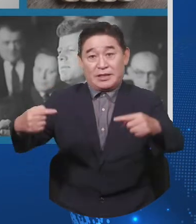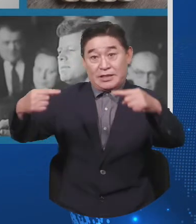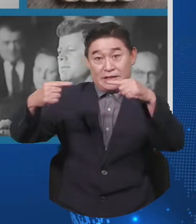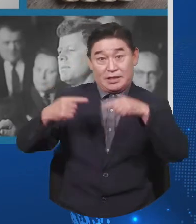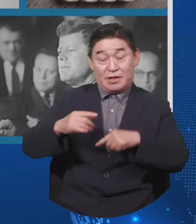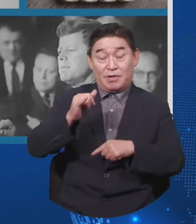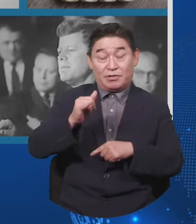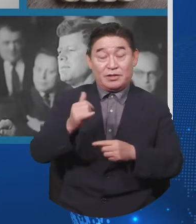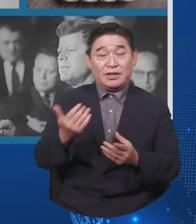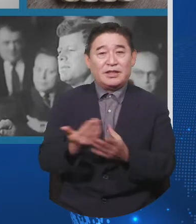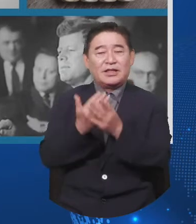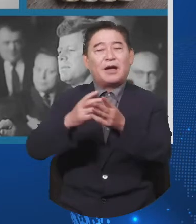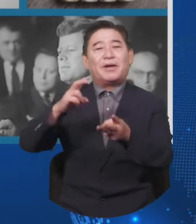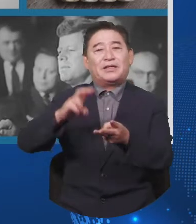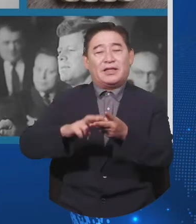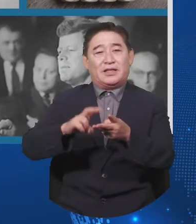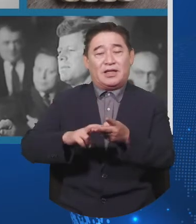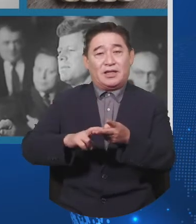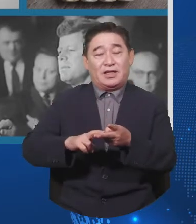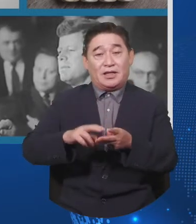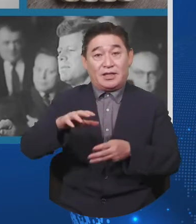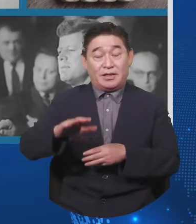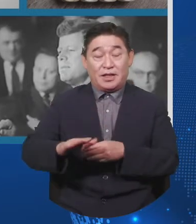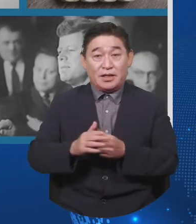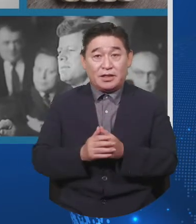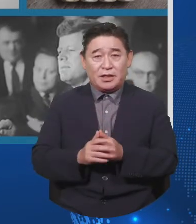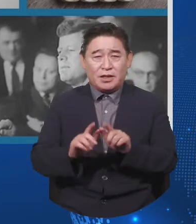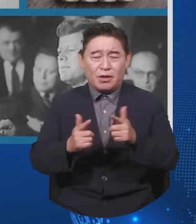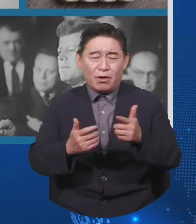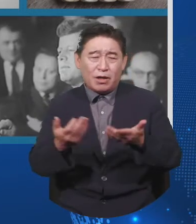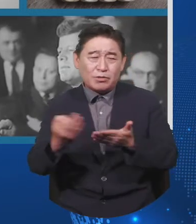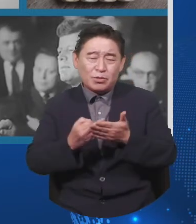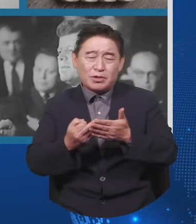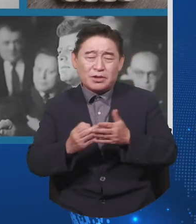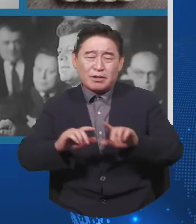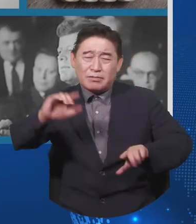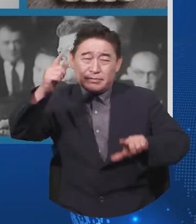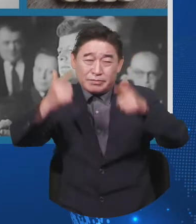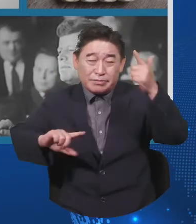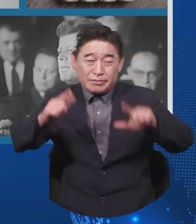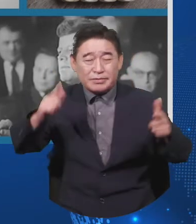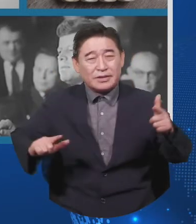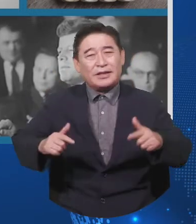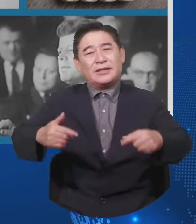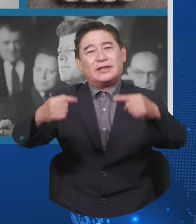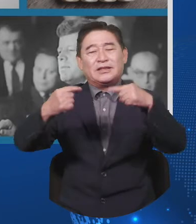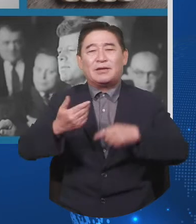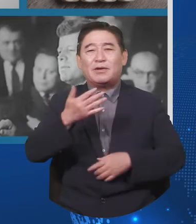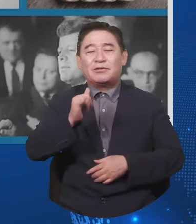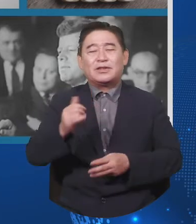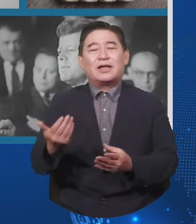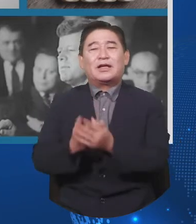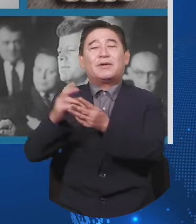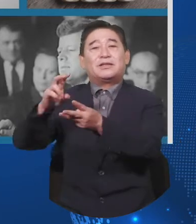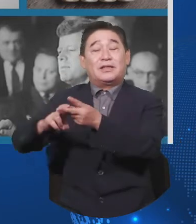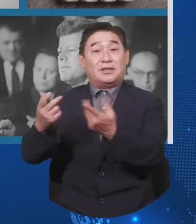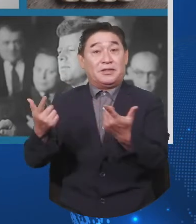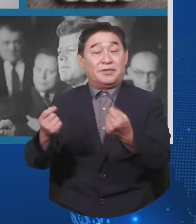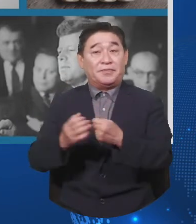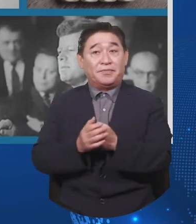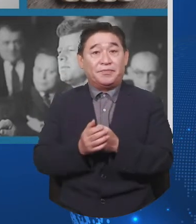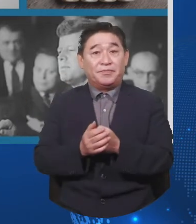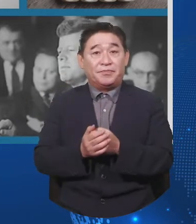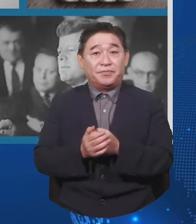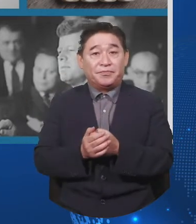where countries of all income level, and this was the message of, you see on the slide a picture of